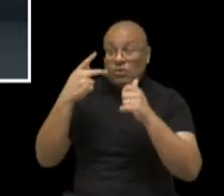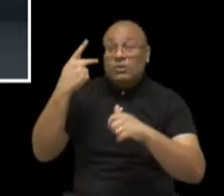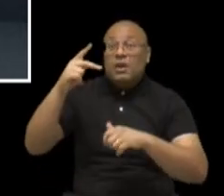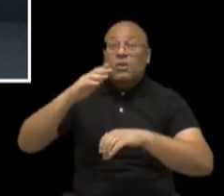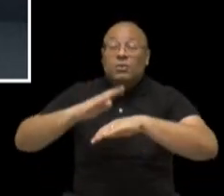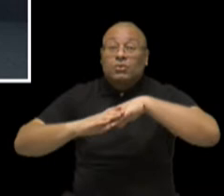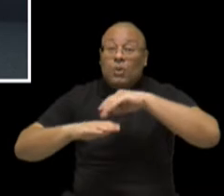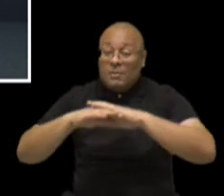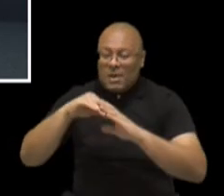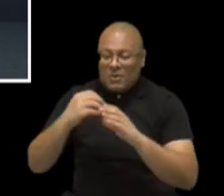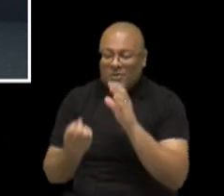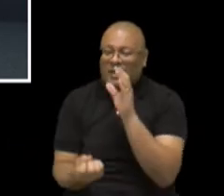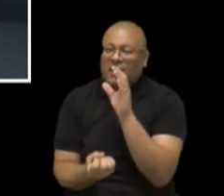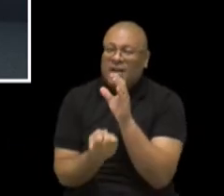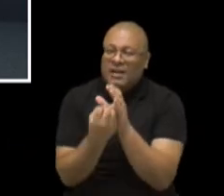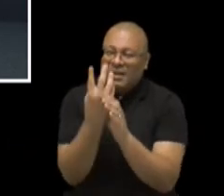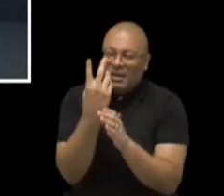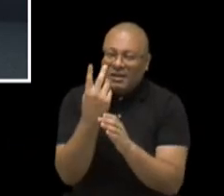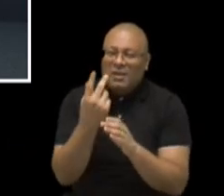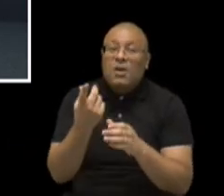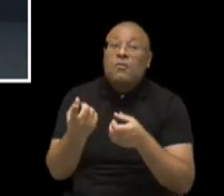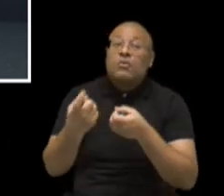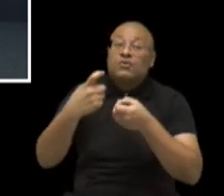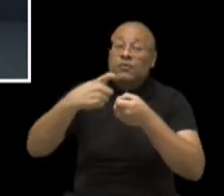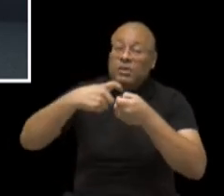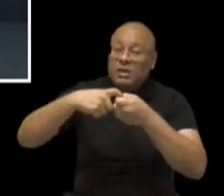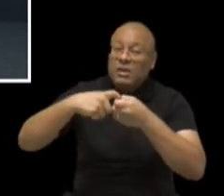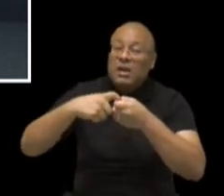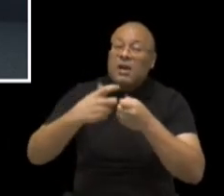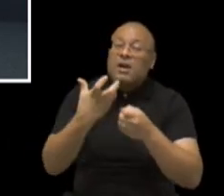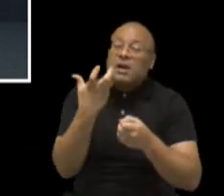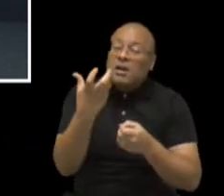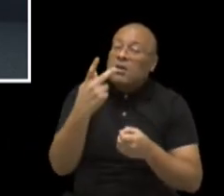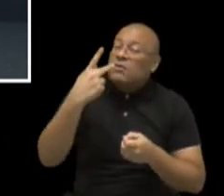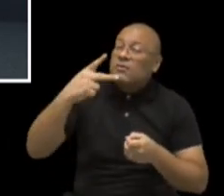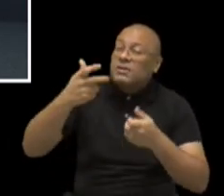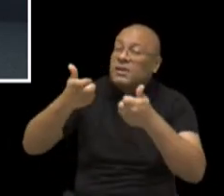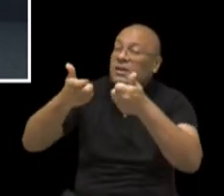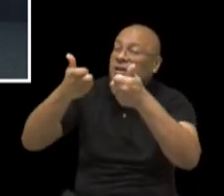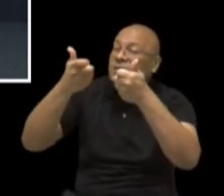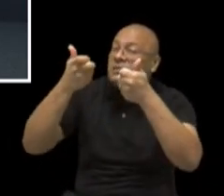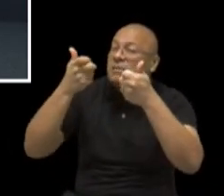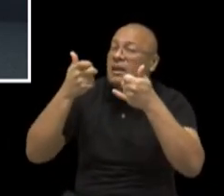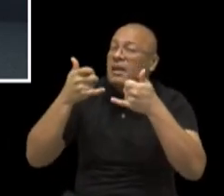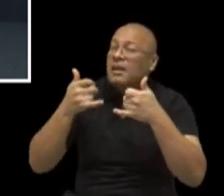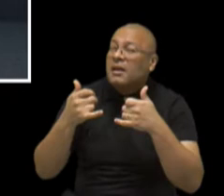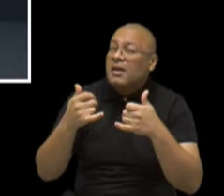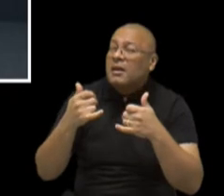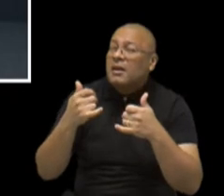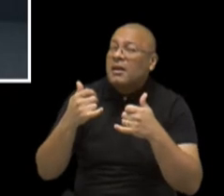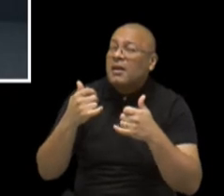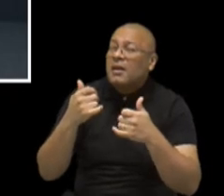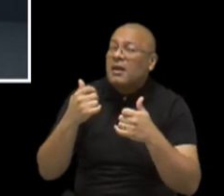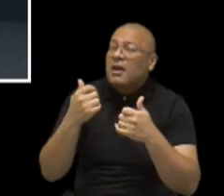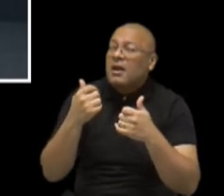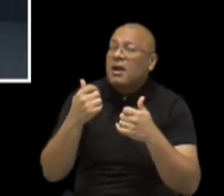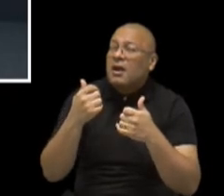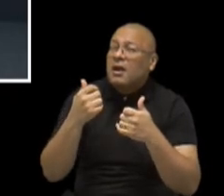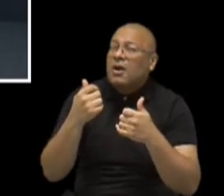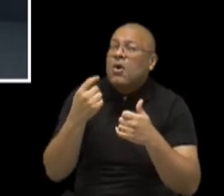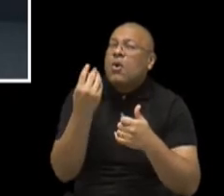and crafts. Hopefully you won't have to, but apart from doing arts and crafts with your